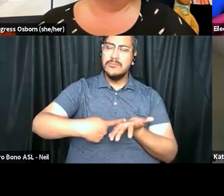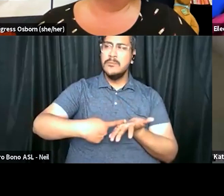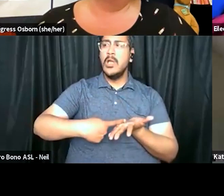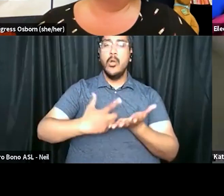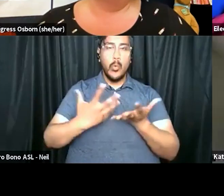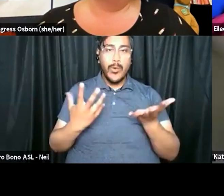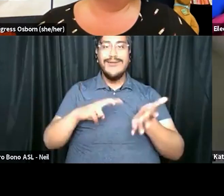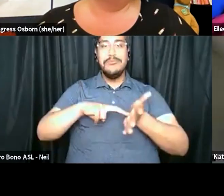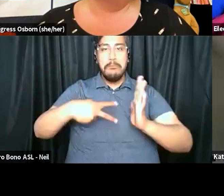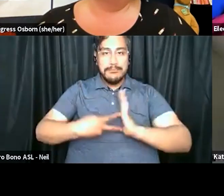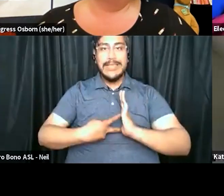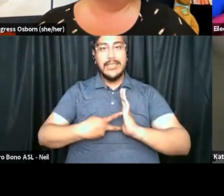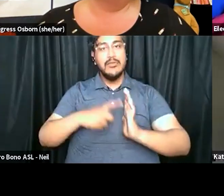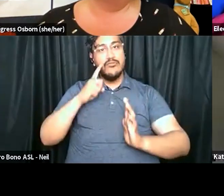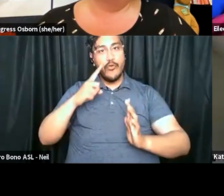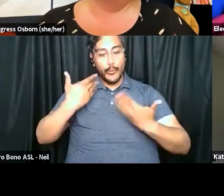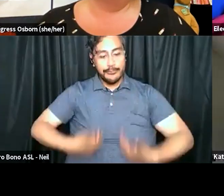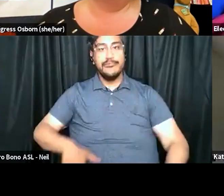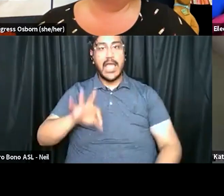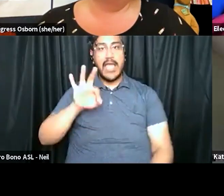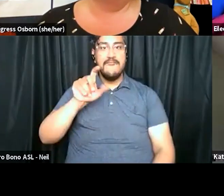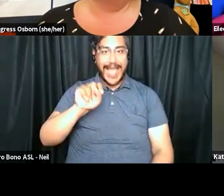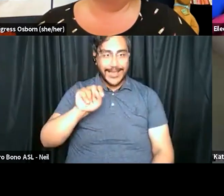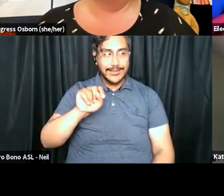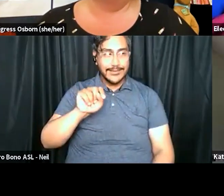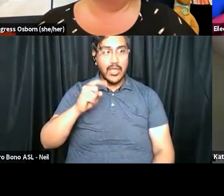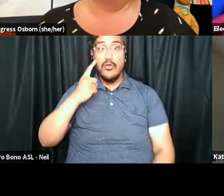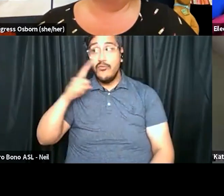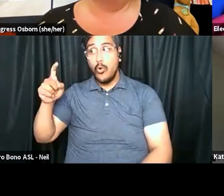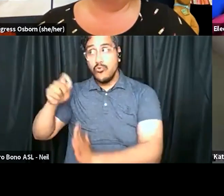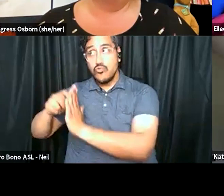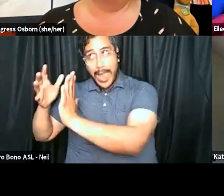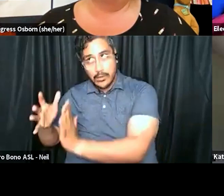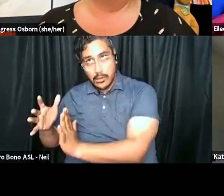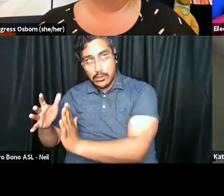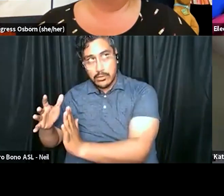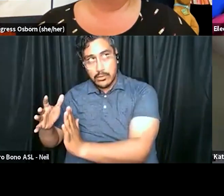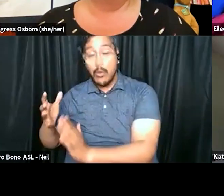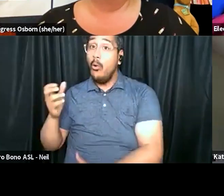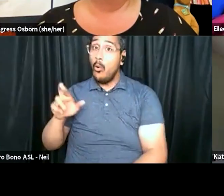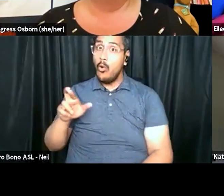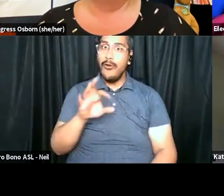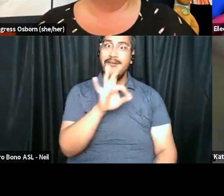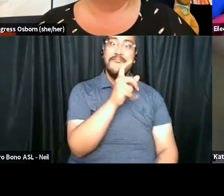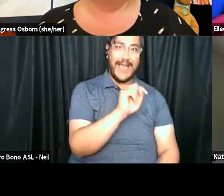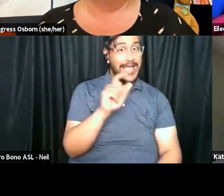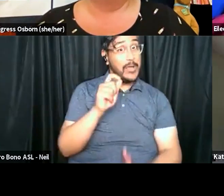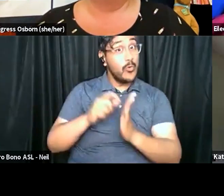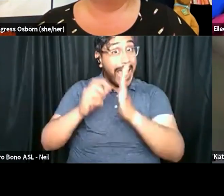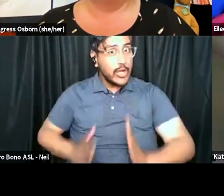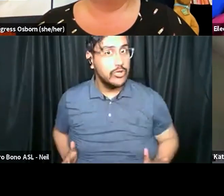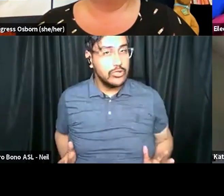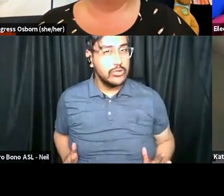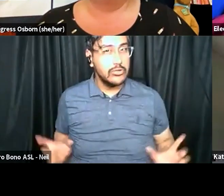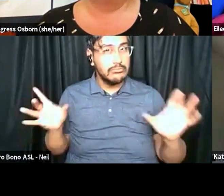fat and to be writers and to be fat writers. It was this amazing